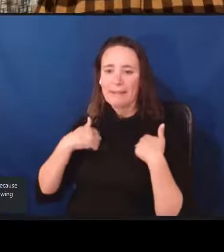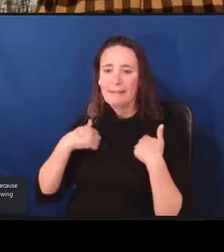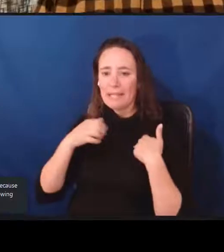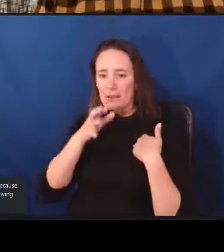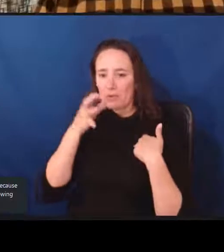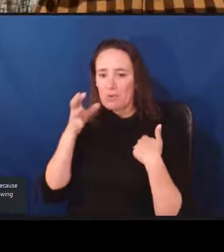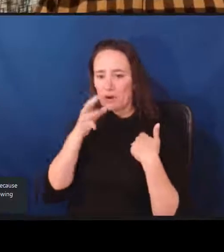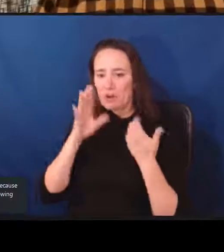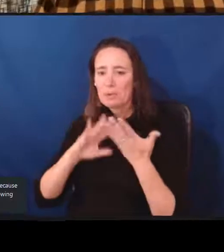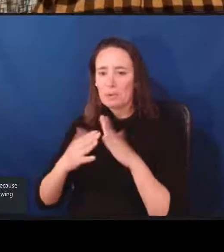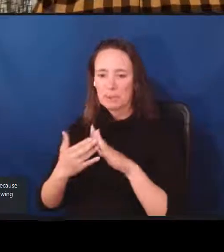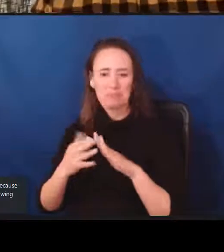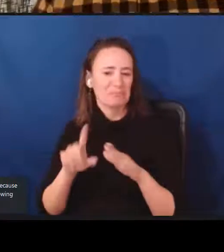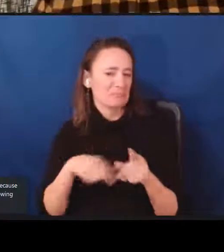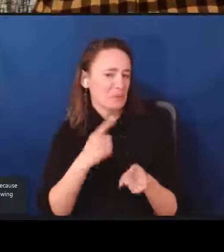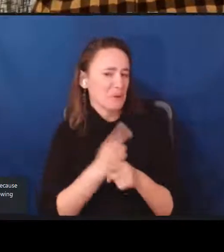right.